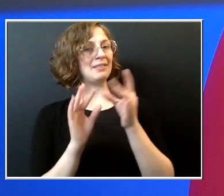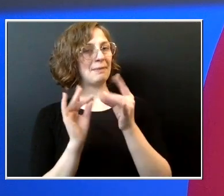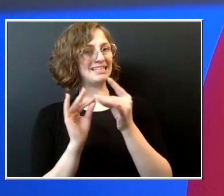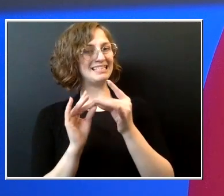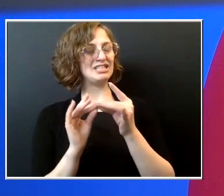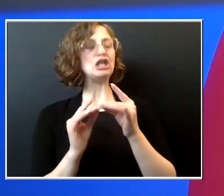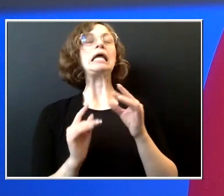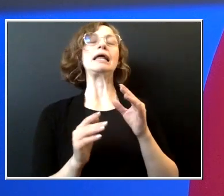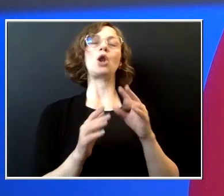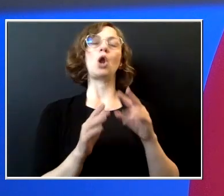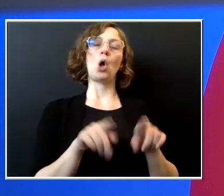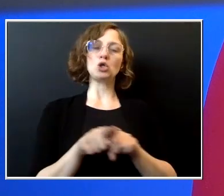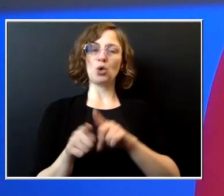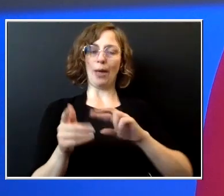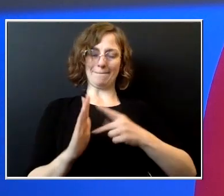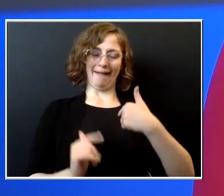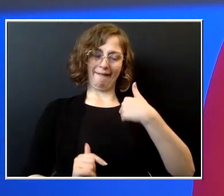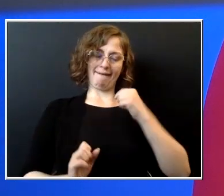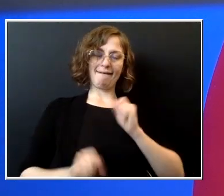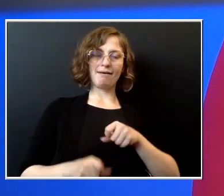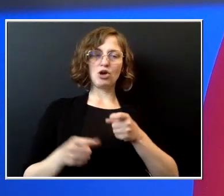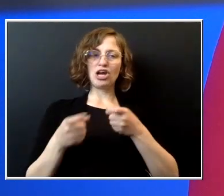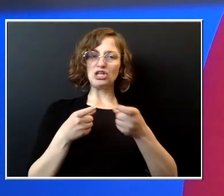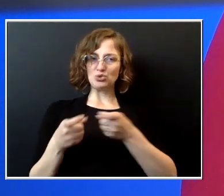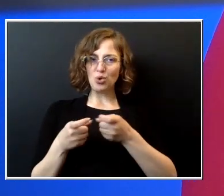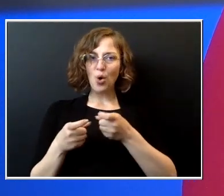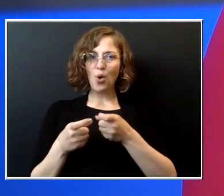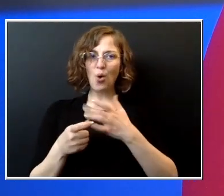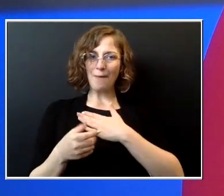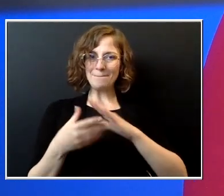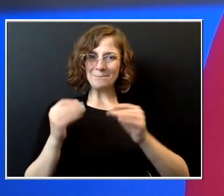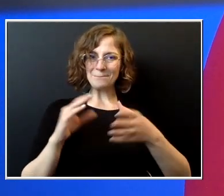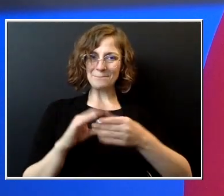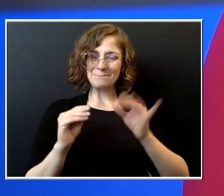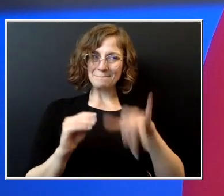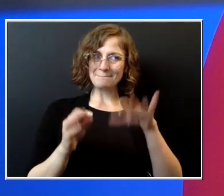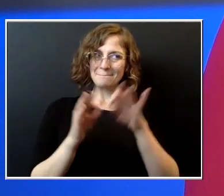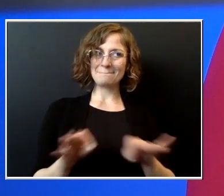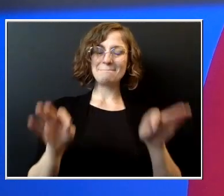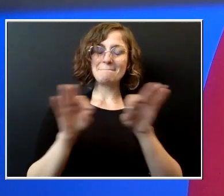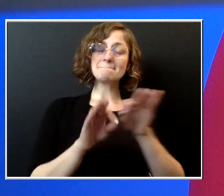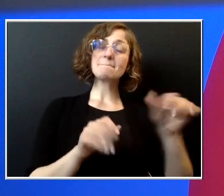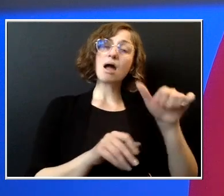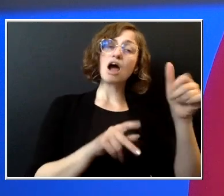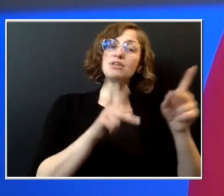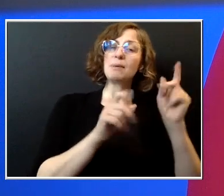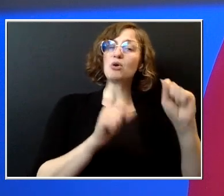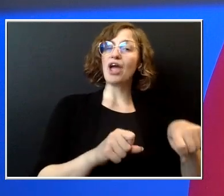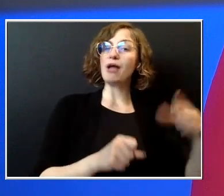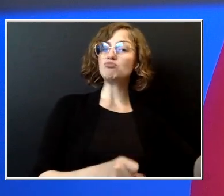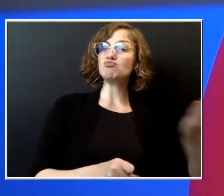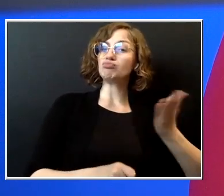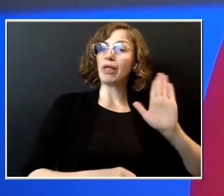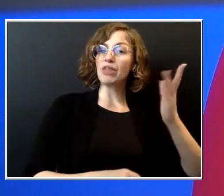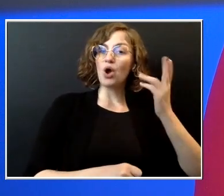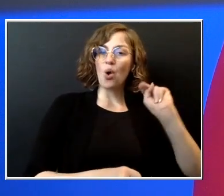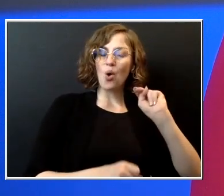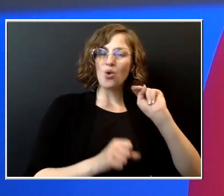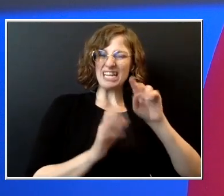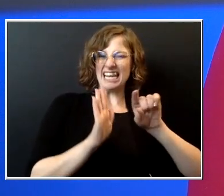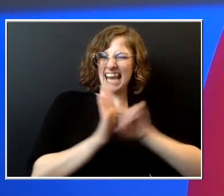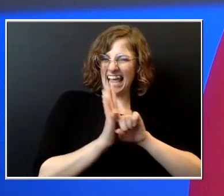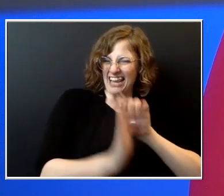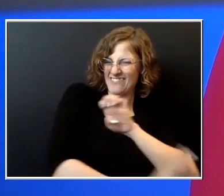important because other people can bring their negative energy to you, and that's not helpful. So I wanted to set the